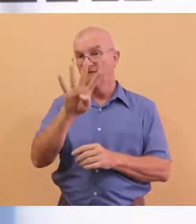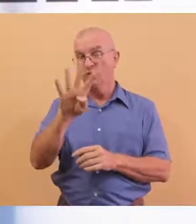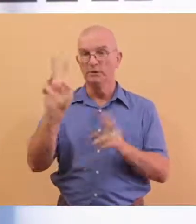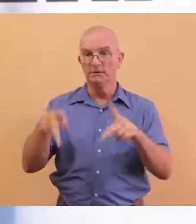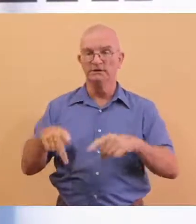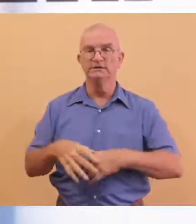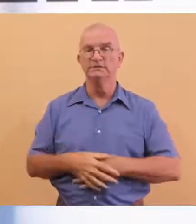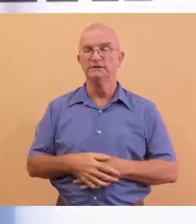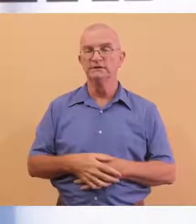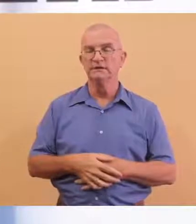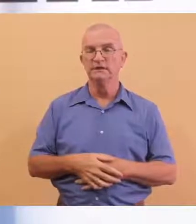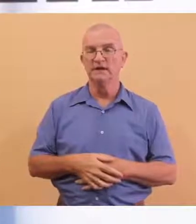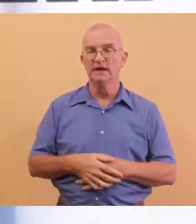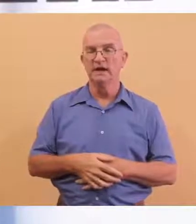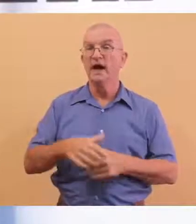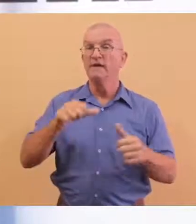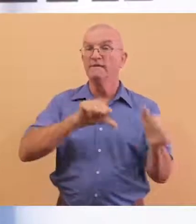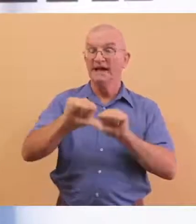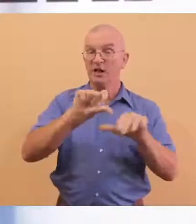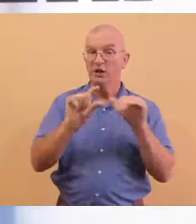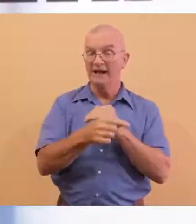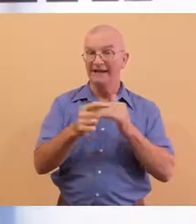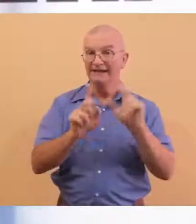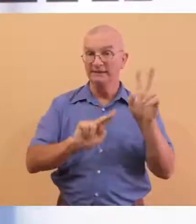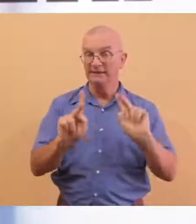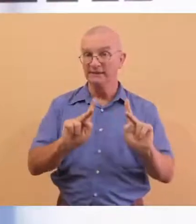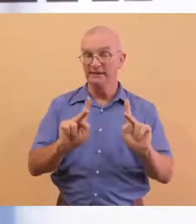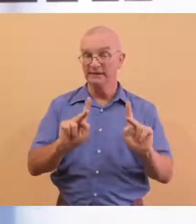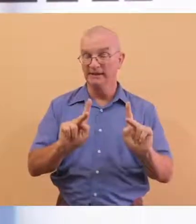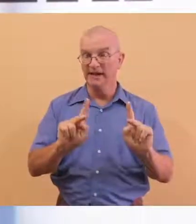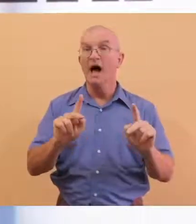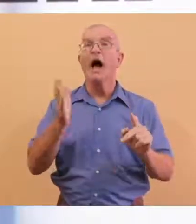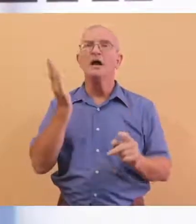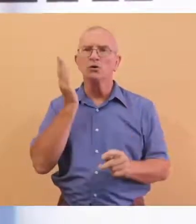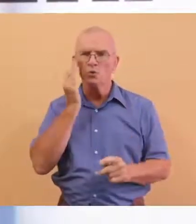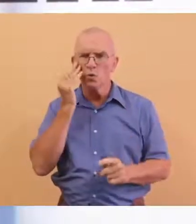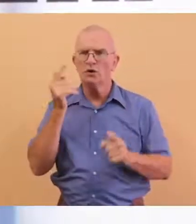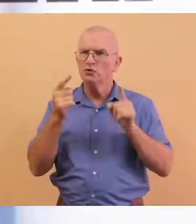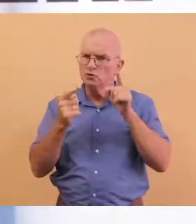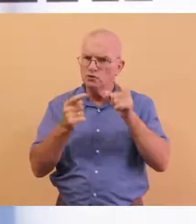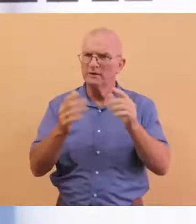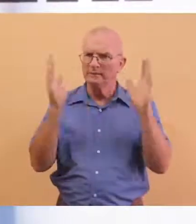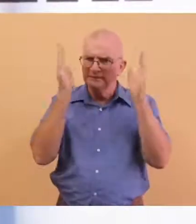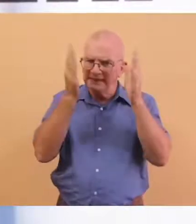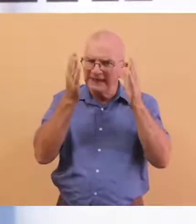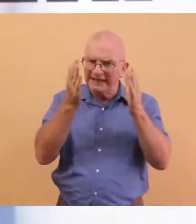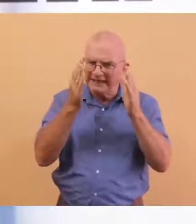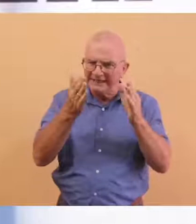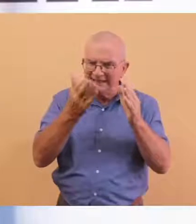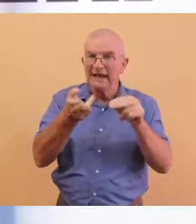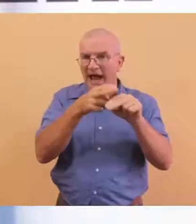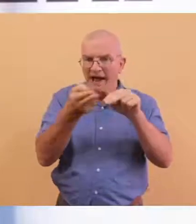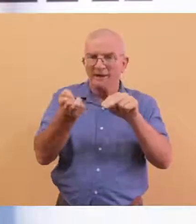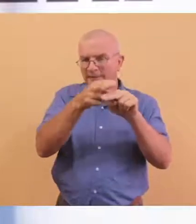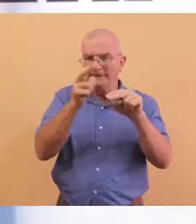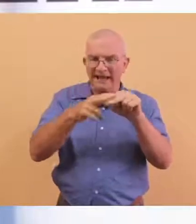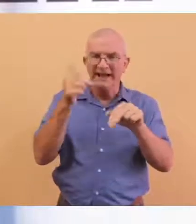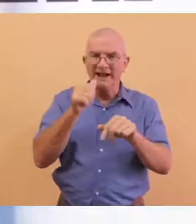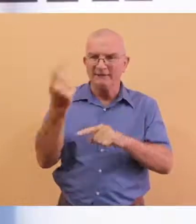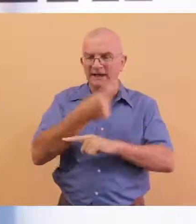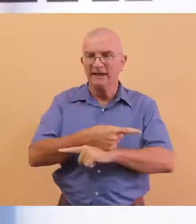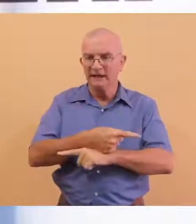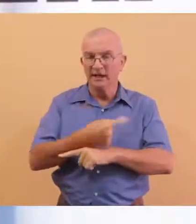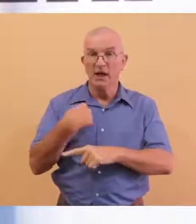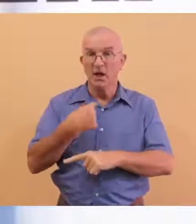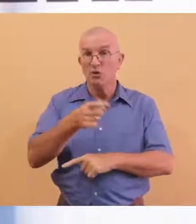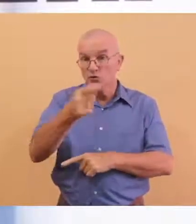cases. Fellow Guyanese, I know that you have been following closely these daily briefs and that you are aware